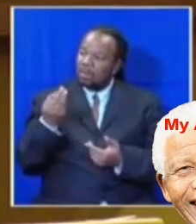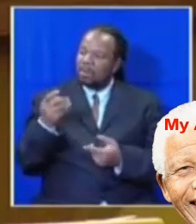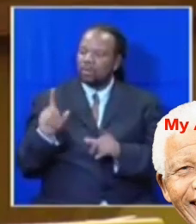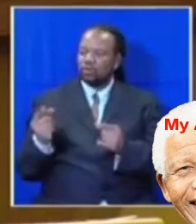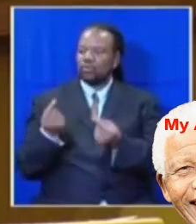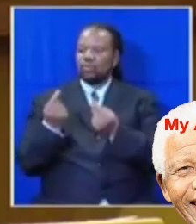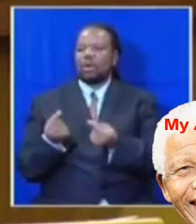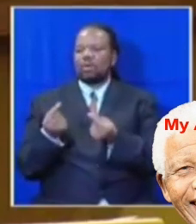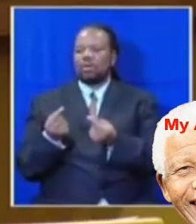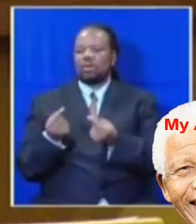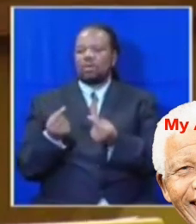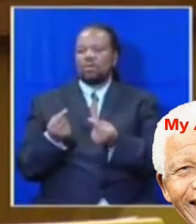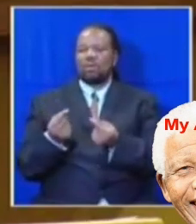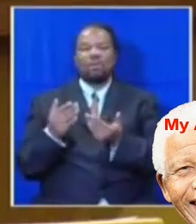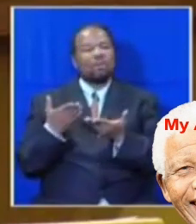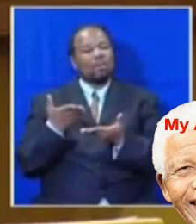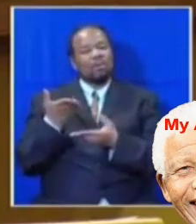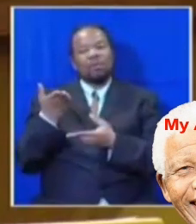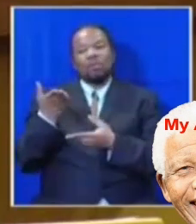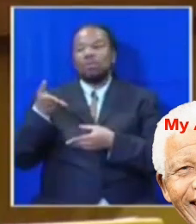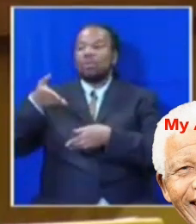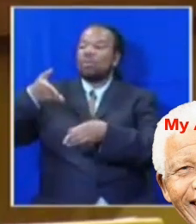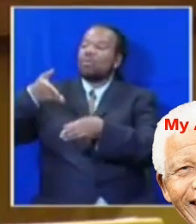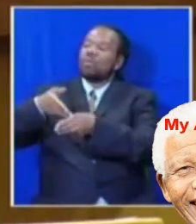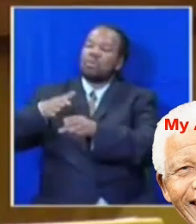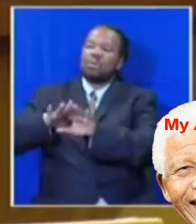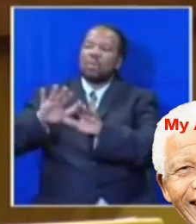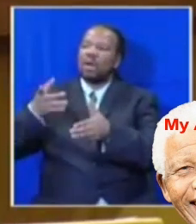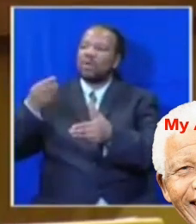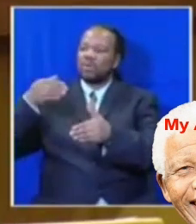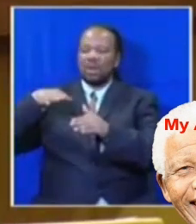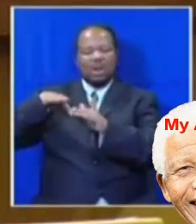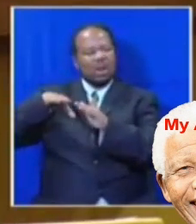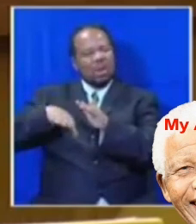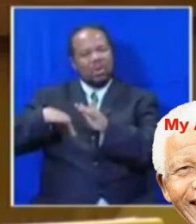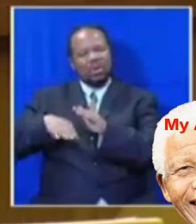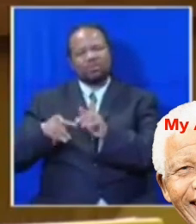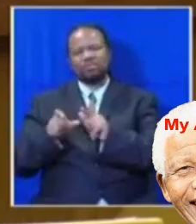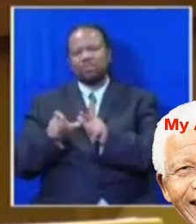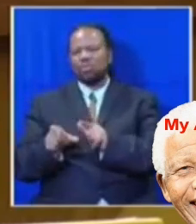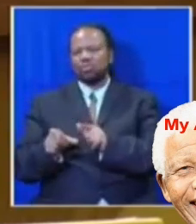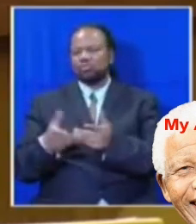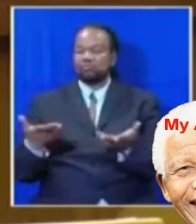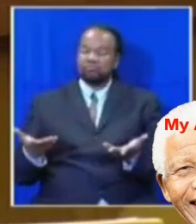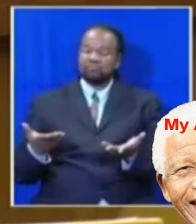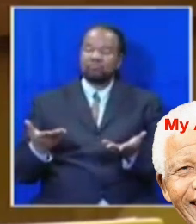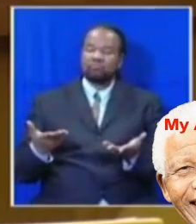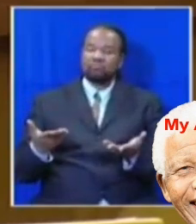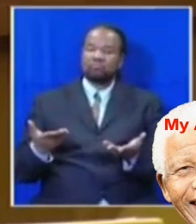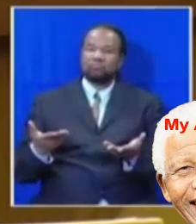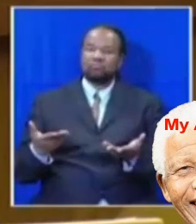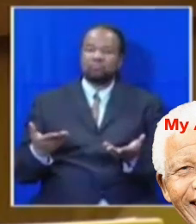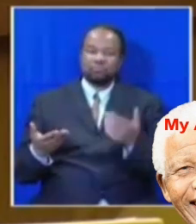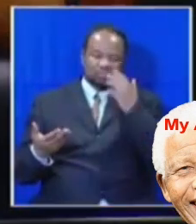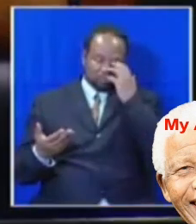You have got their organization to the lowest of lows, On a point politically of order, House and Chair. otherwise. Honourable